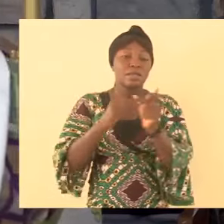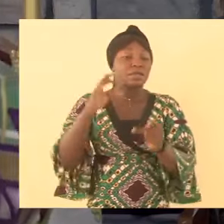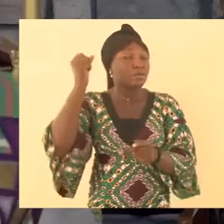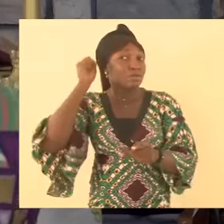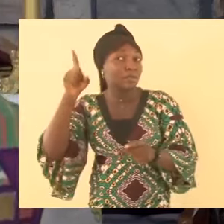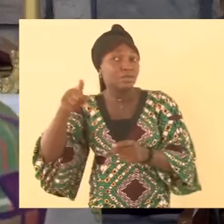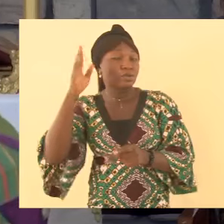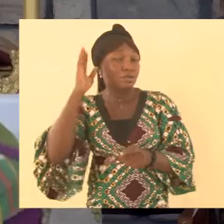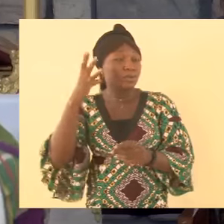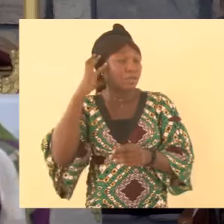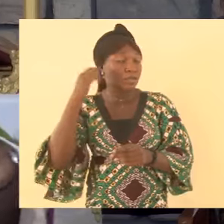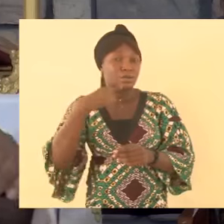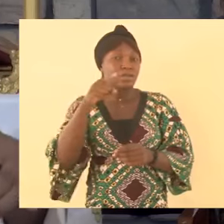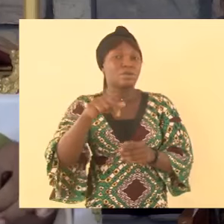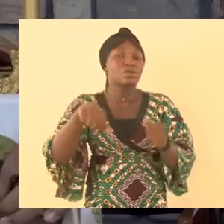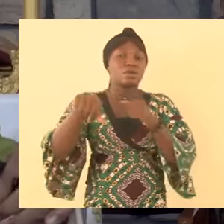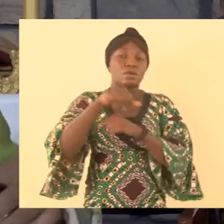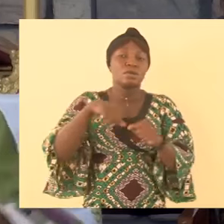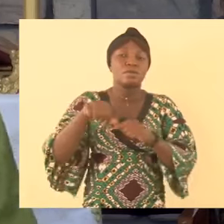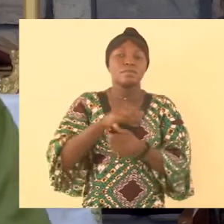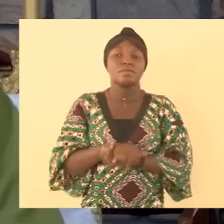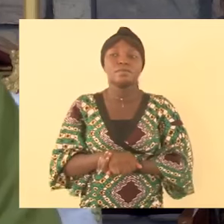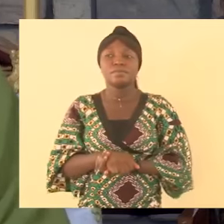kind of sound you hear will tell you about...